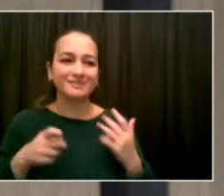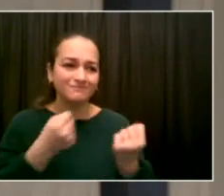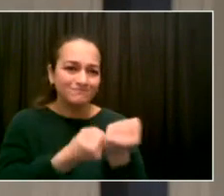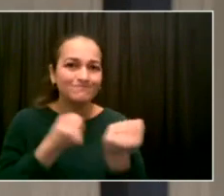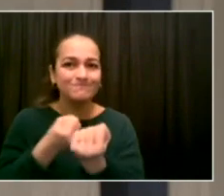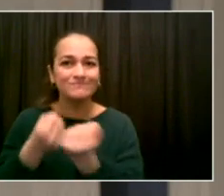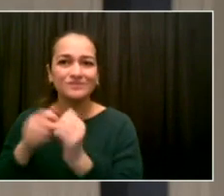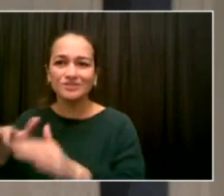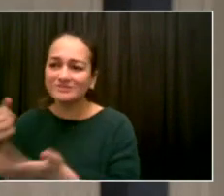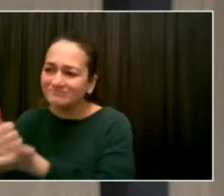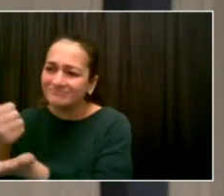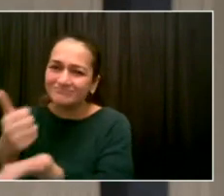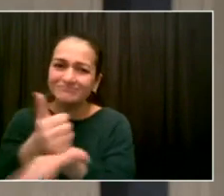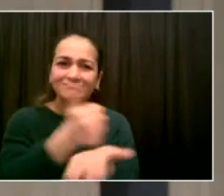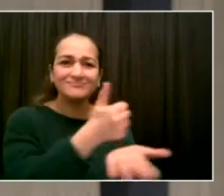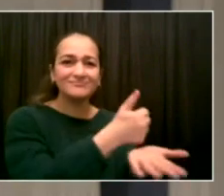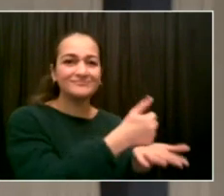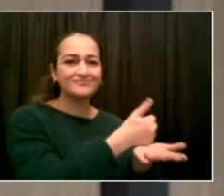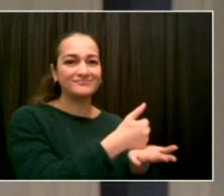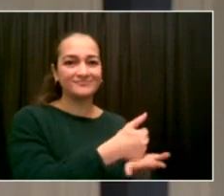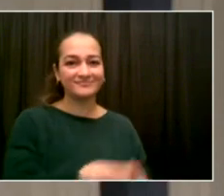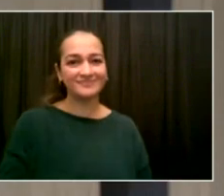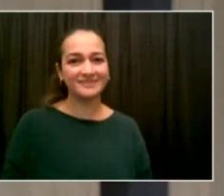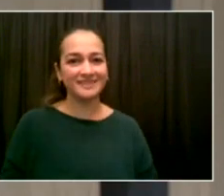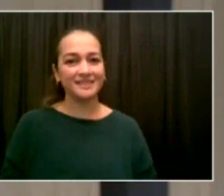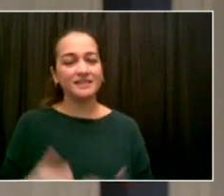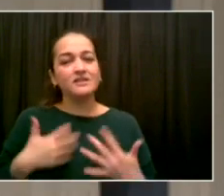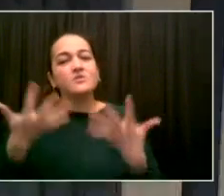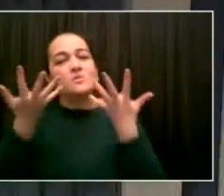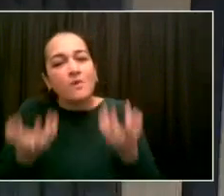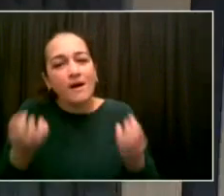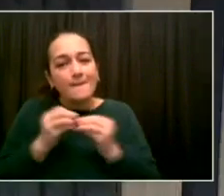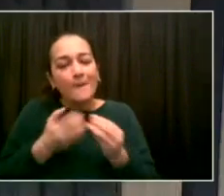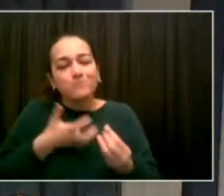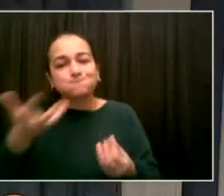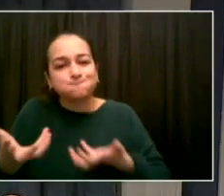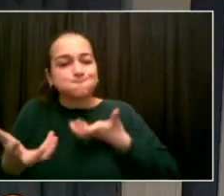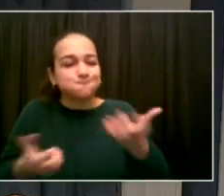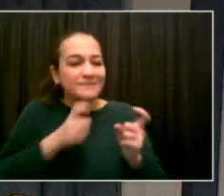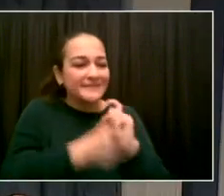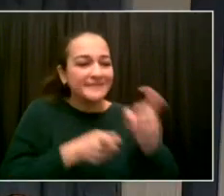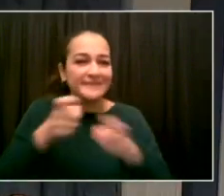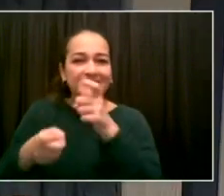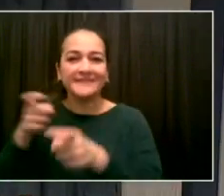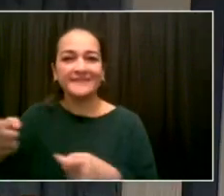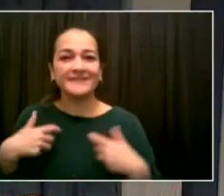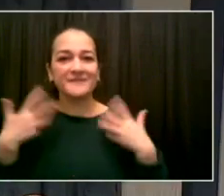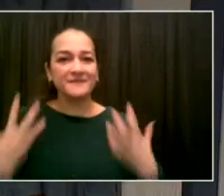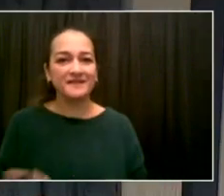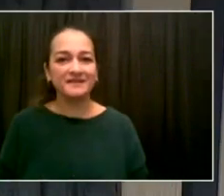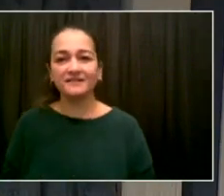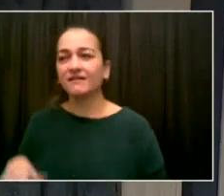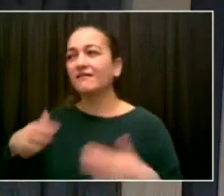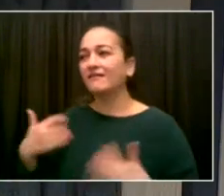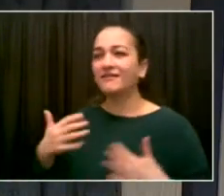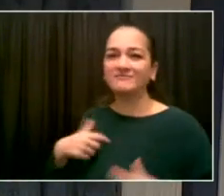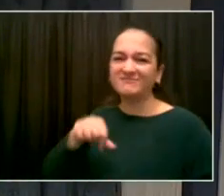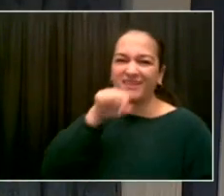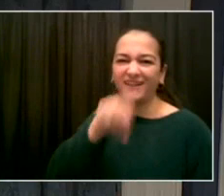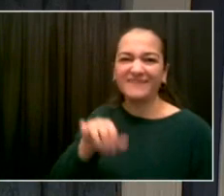back to me. I love it. Taj, got one more thing I'm going to ask because the fans will want to hear this, but I want to thank you. You know, you